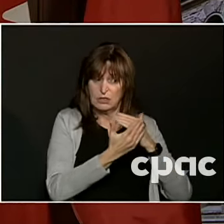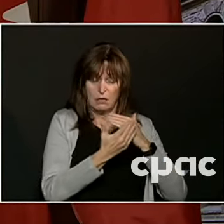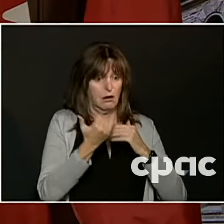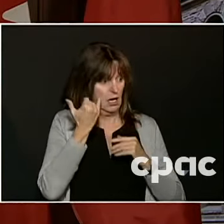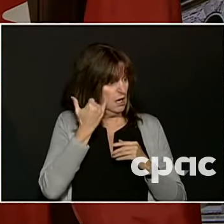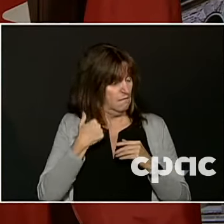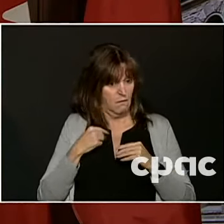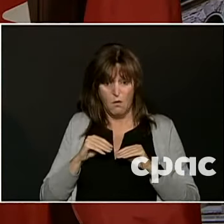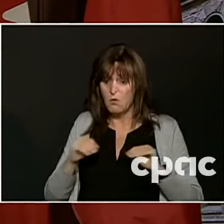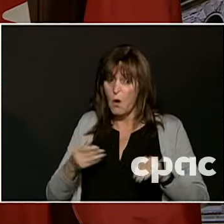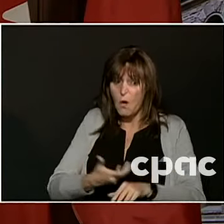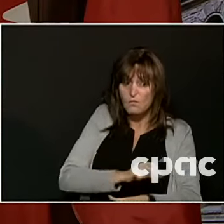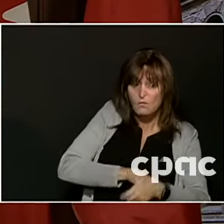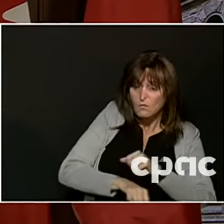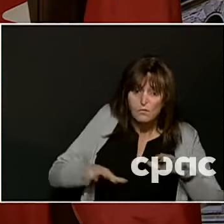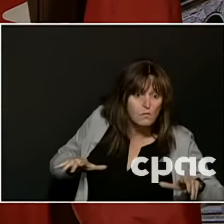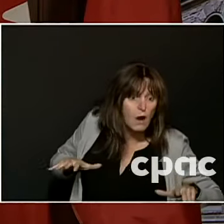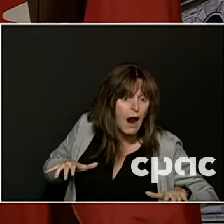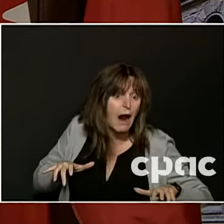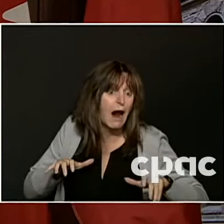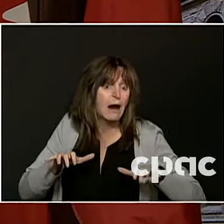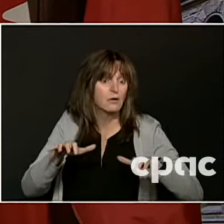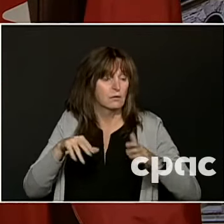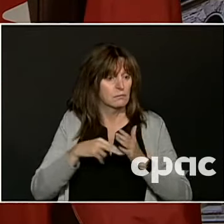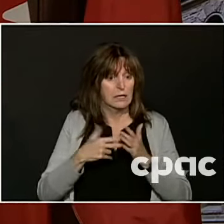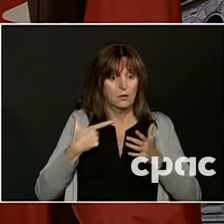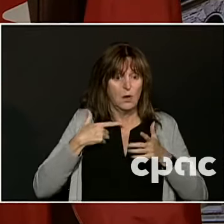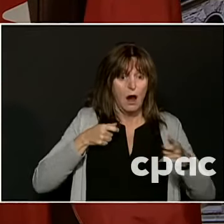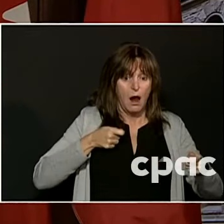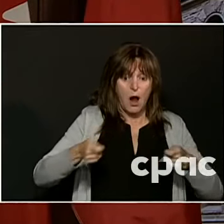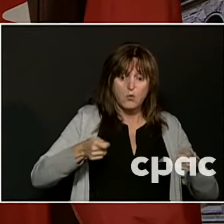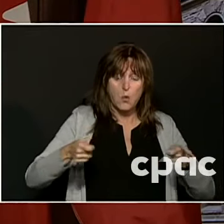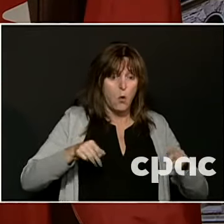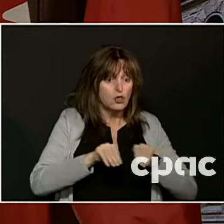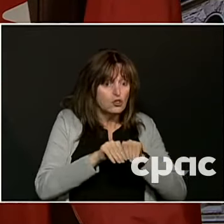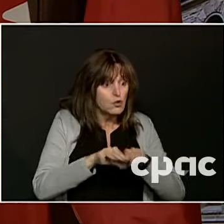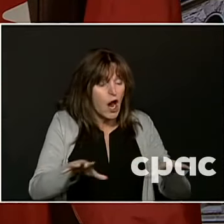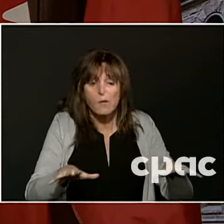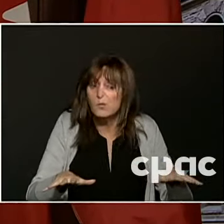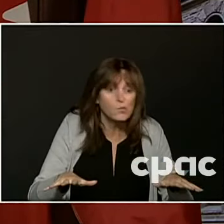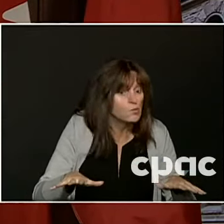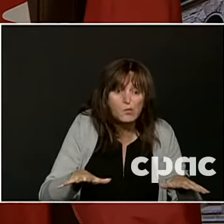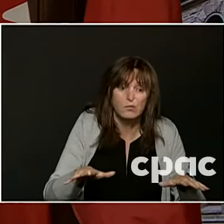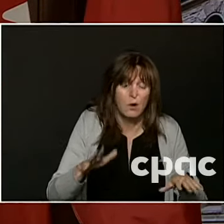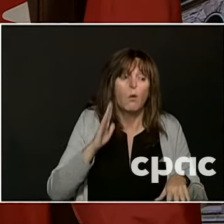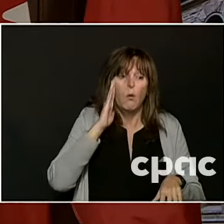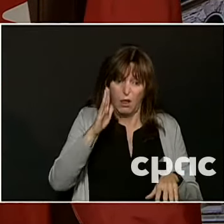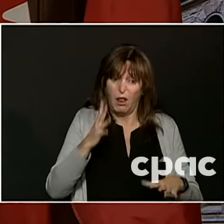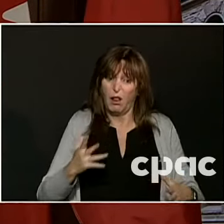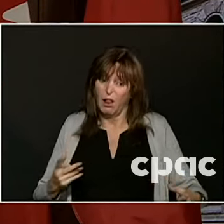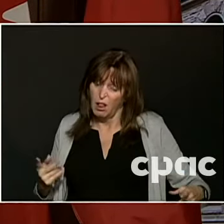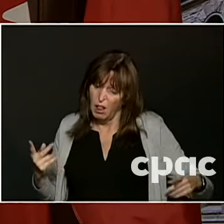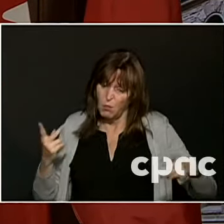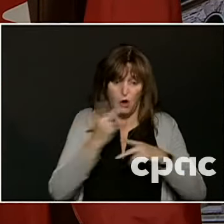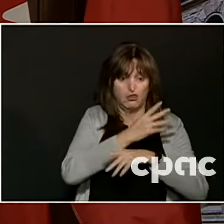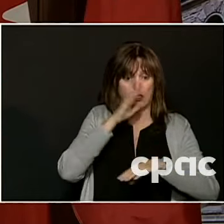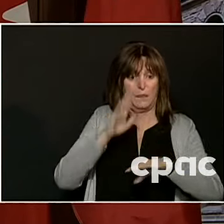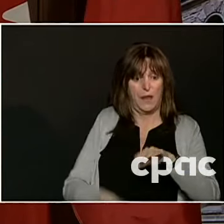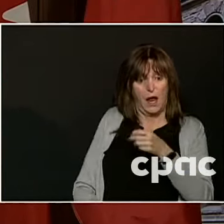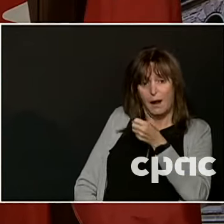or if there's not efforts to control the pandemic, we will be higher than France by before the end of